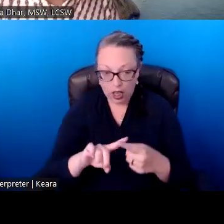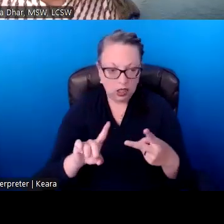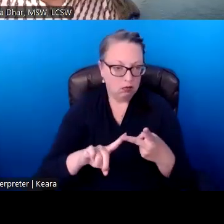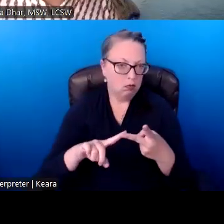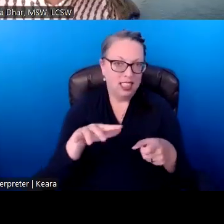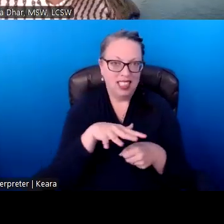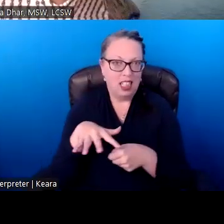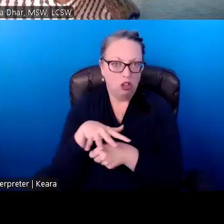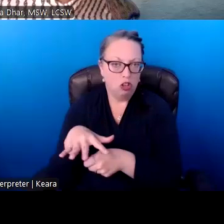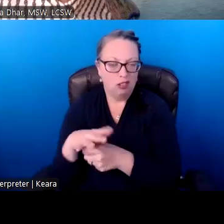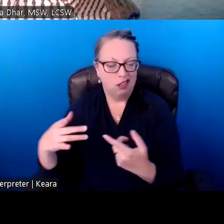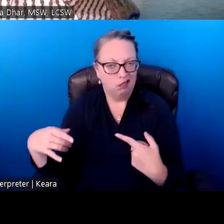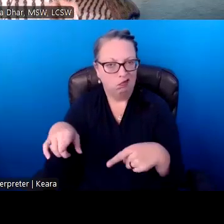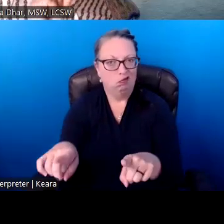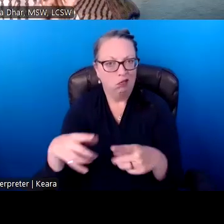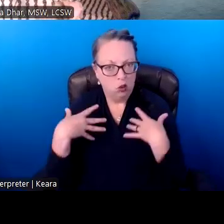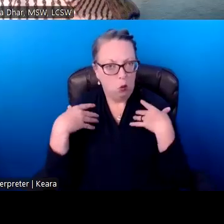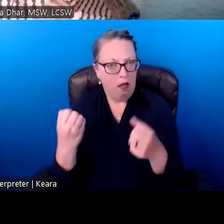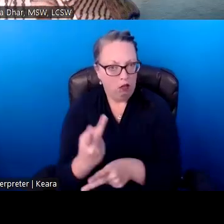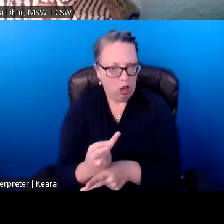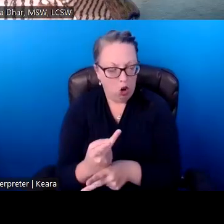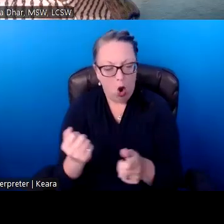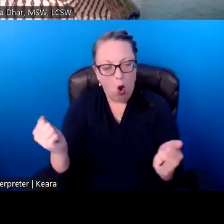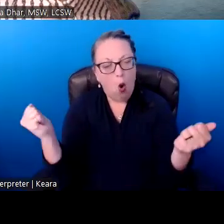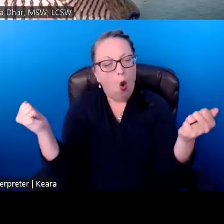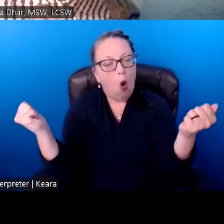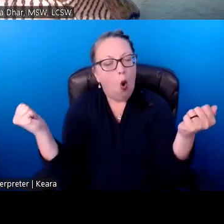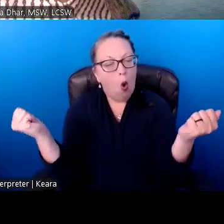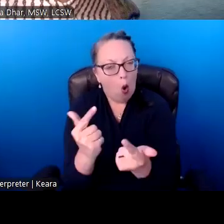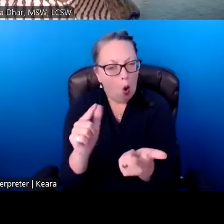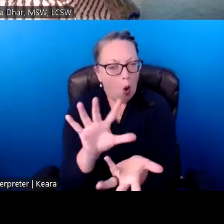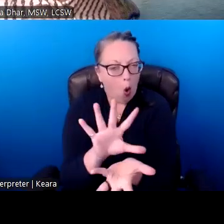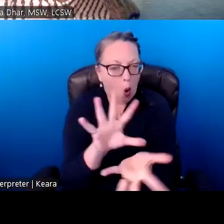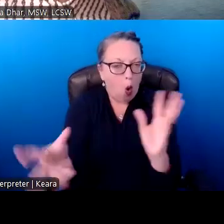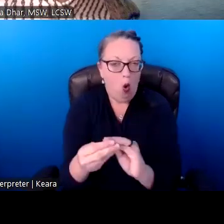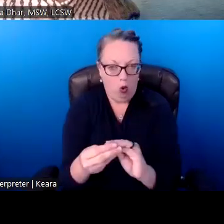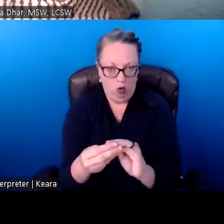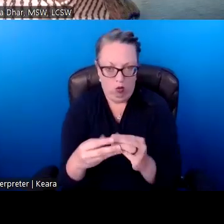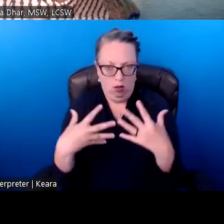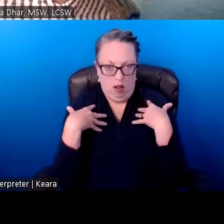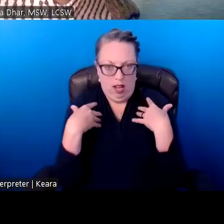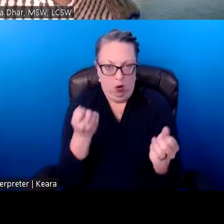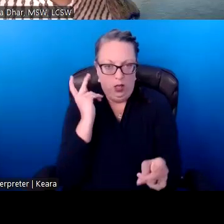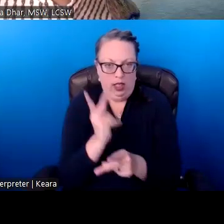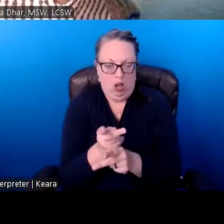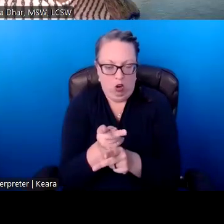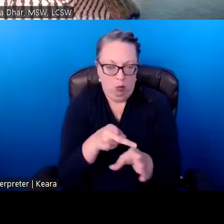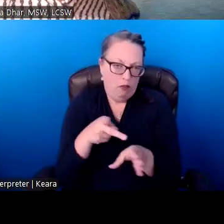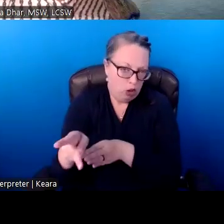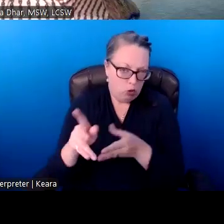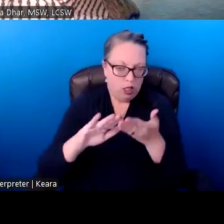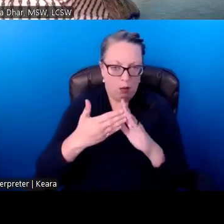that are adjacent to healthcare. So all healthcare professionals and community-based